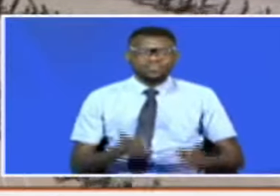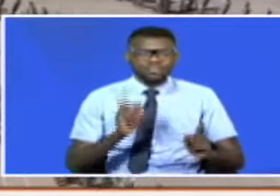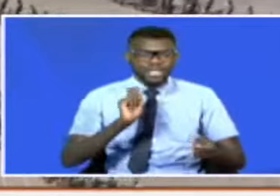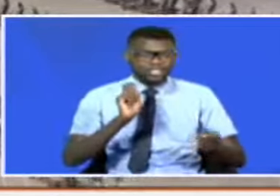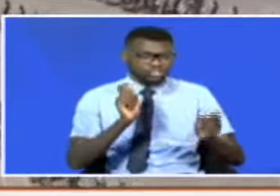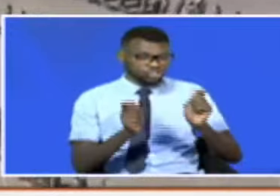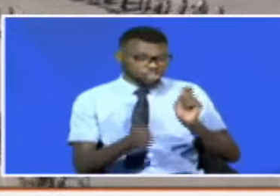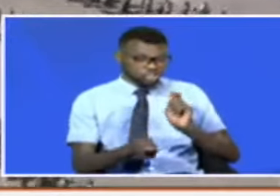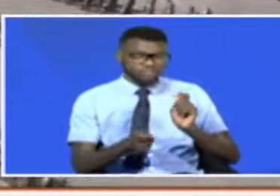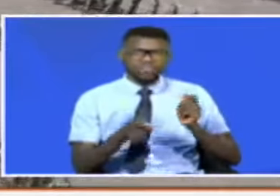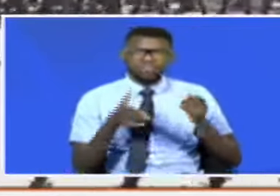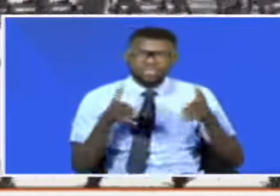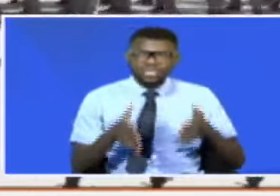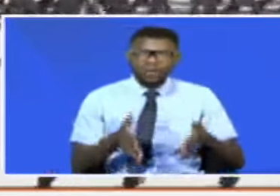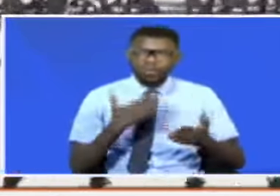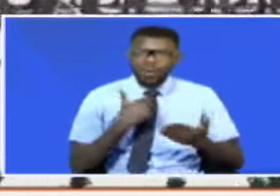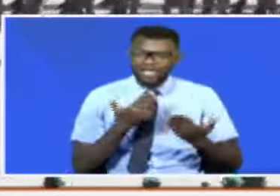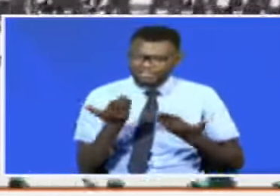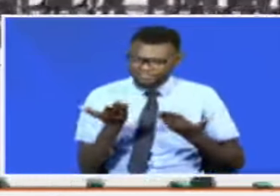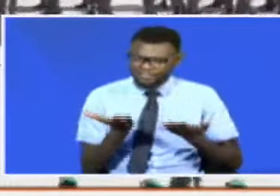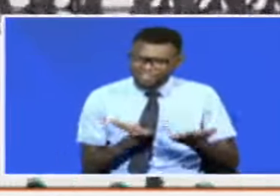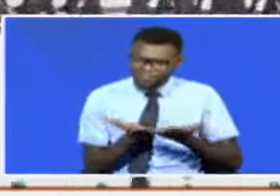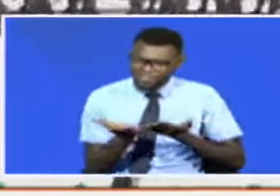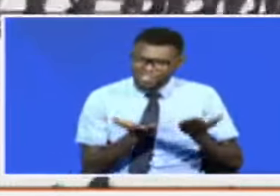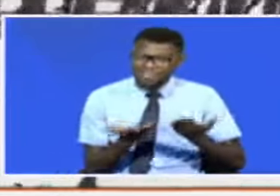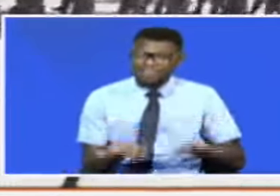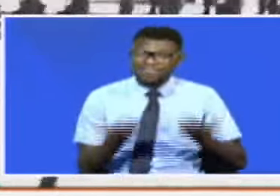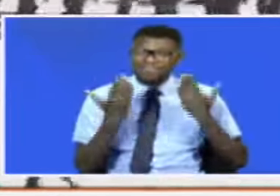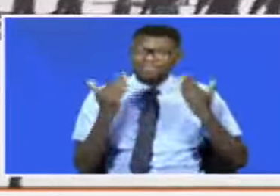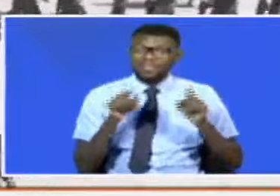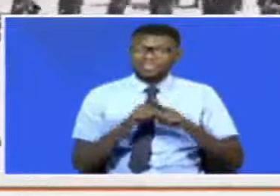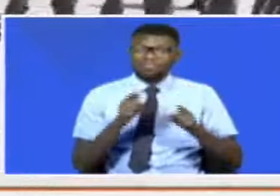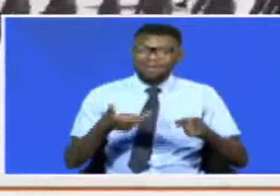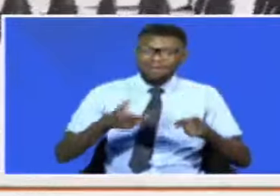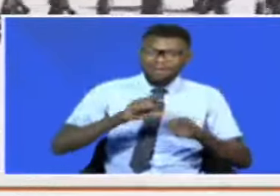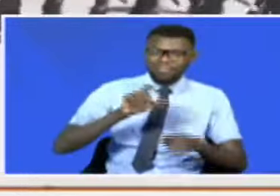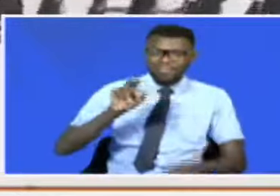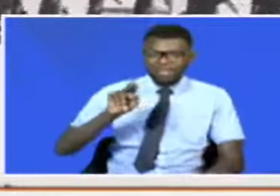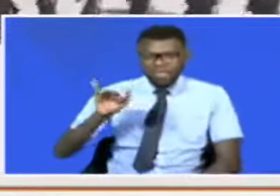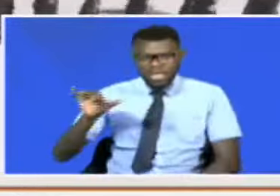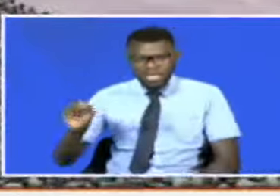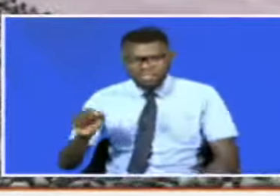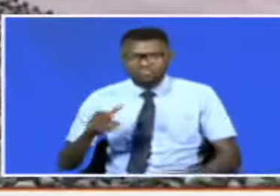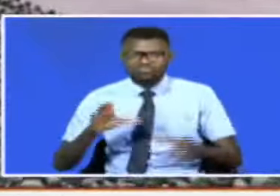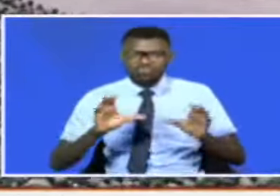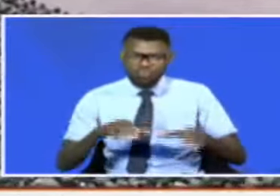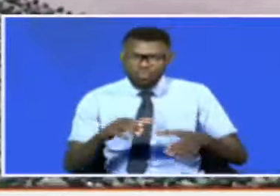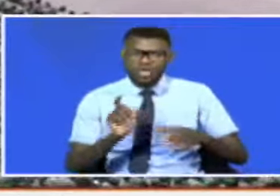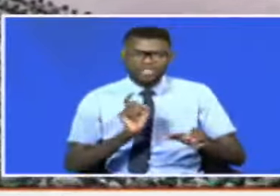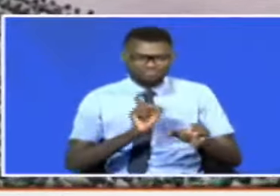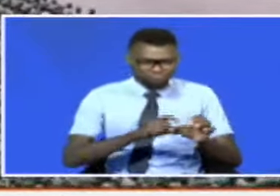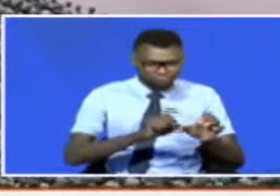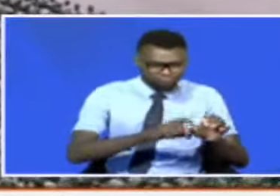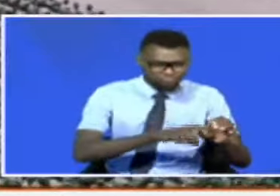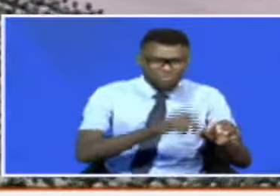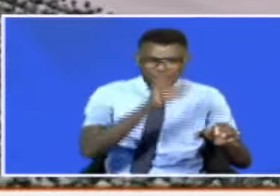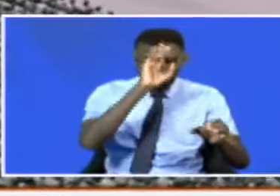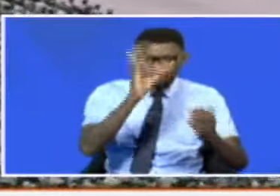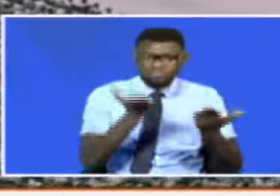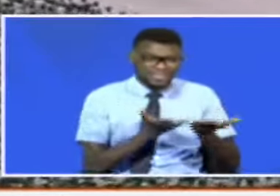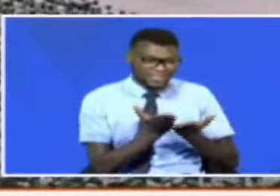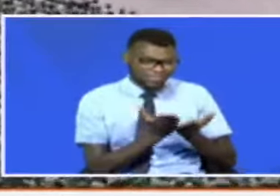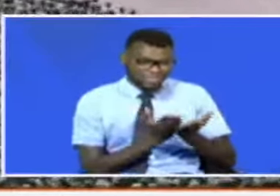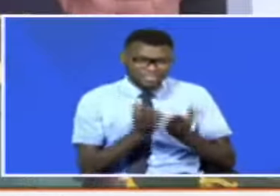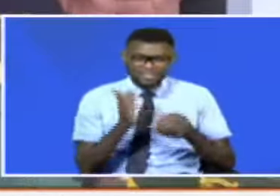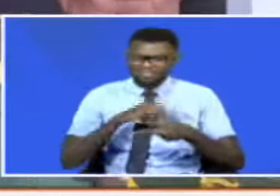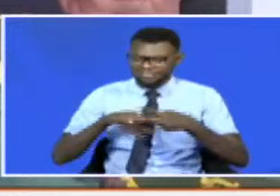ongoing transformation of the service, which includes an increase in the number of NYS officers joining the National Police Service and the Kenya